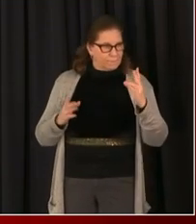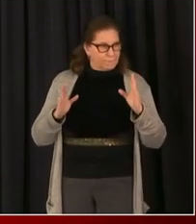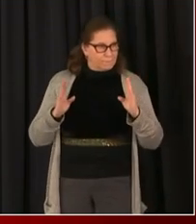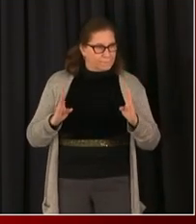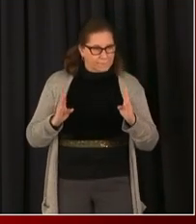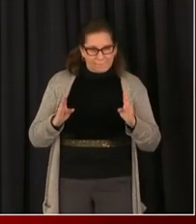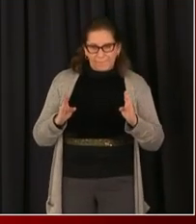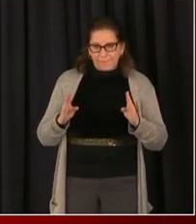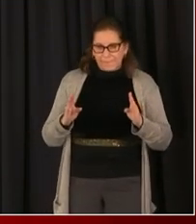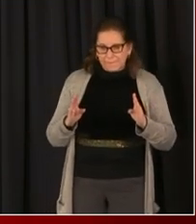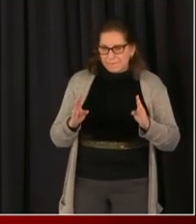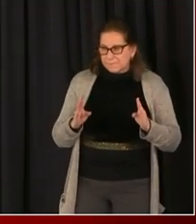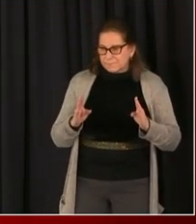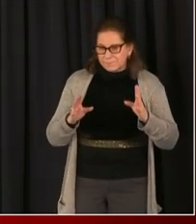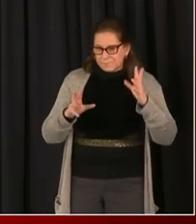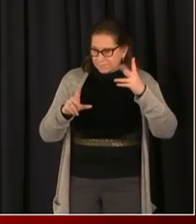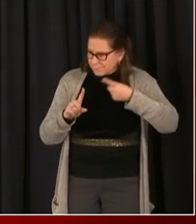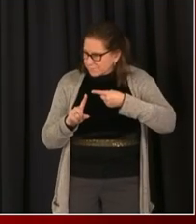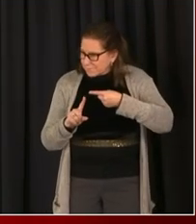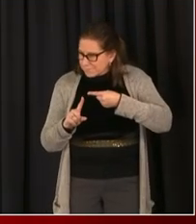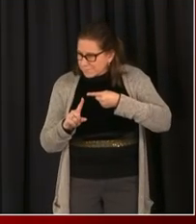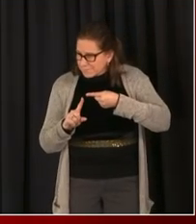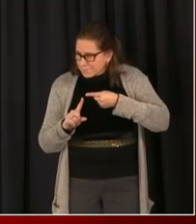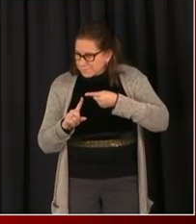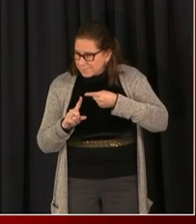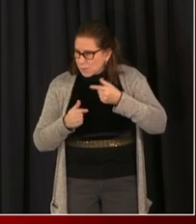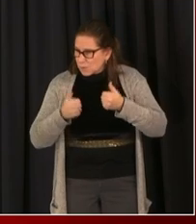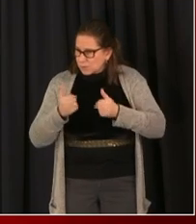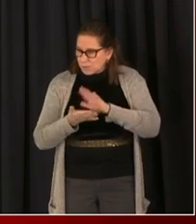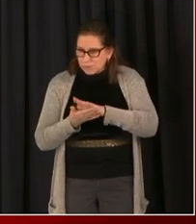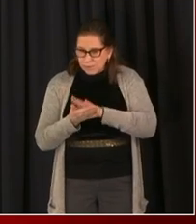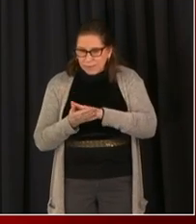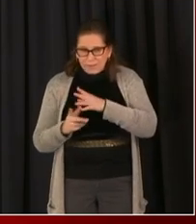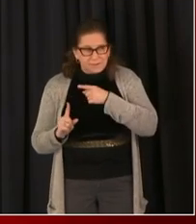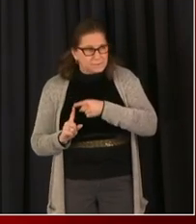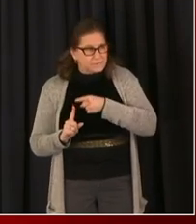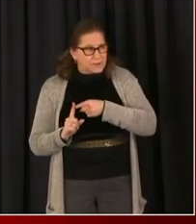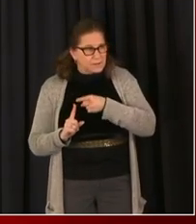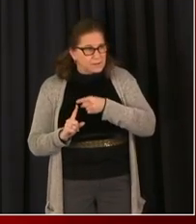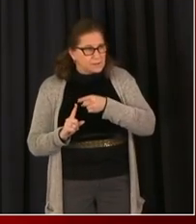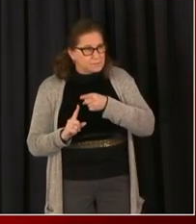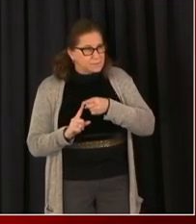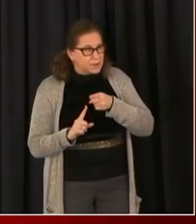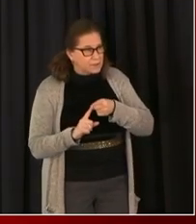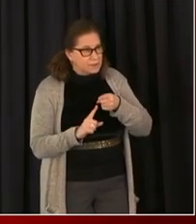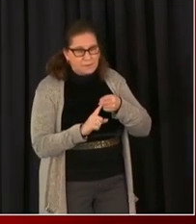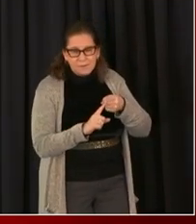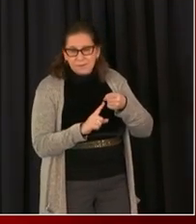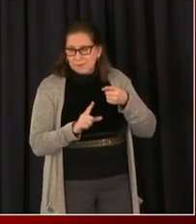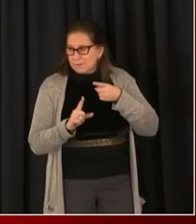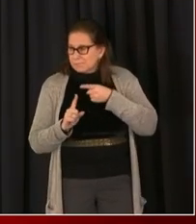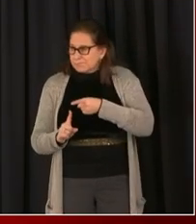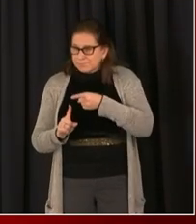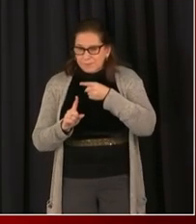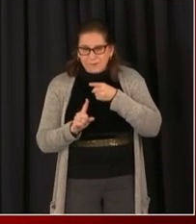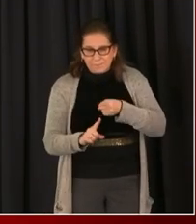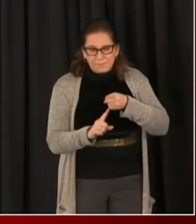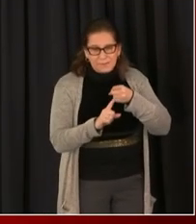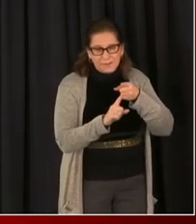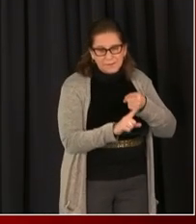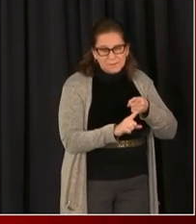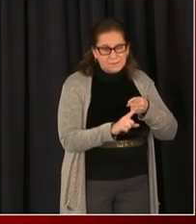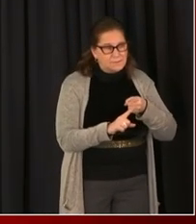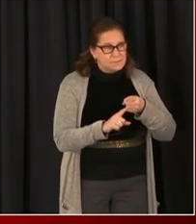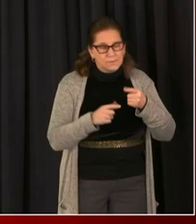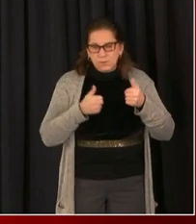school? No. Okay. And then also, I was curious to know, I guess the